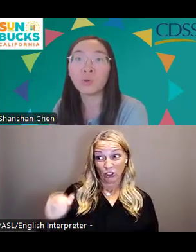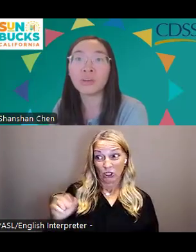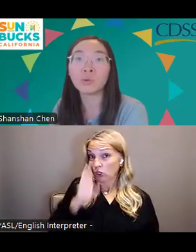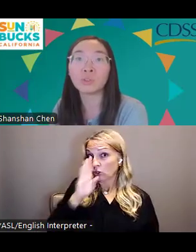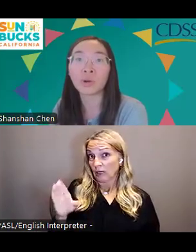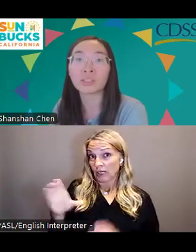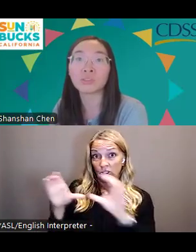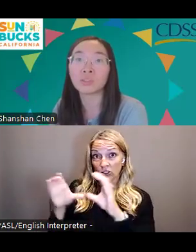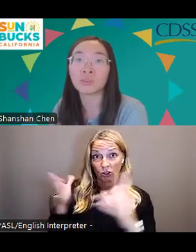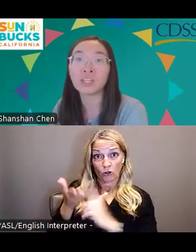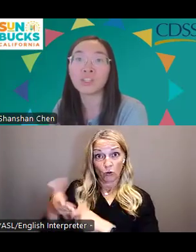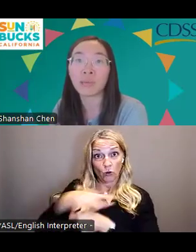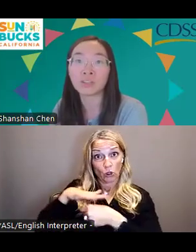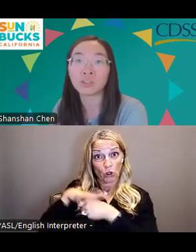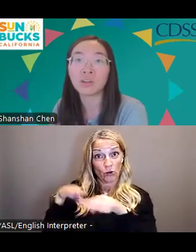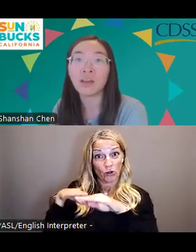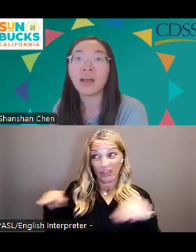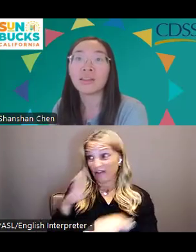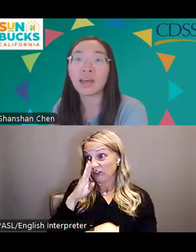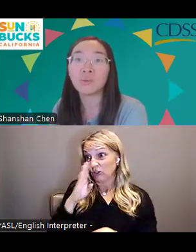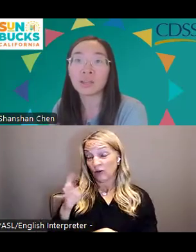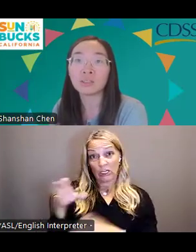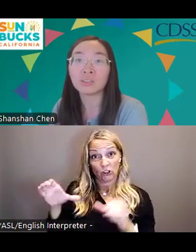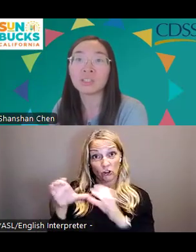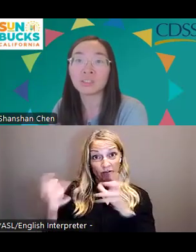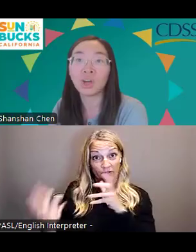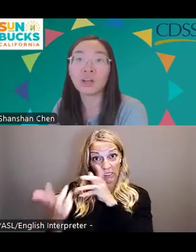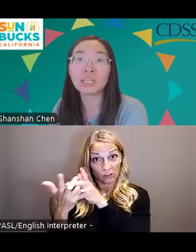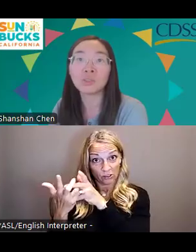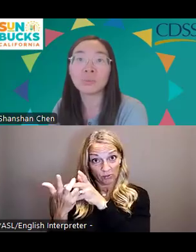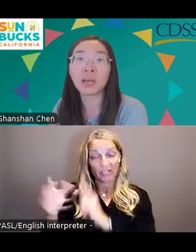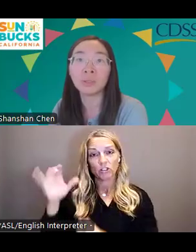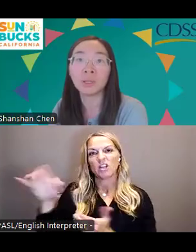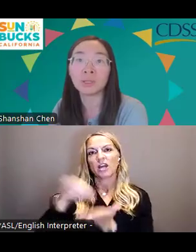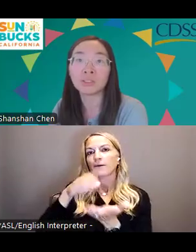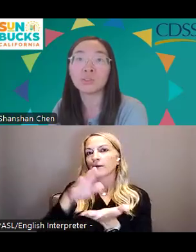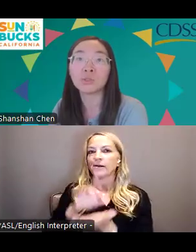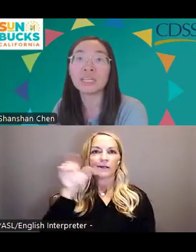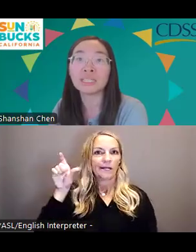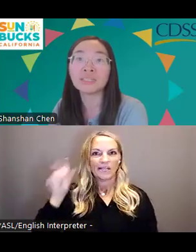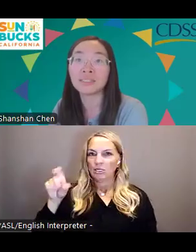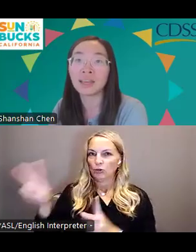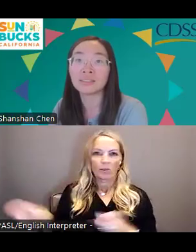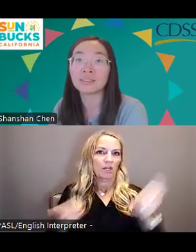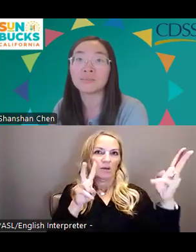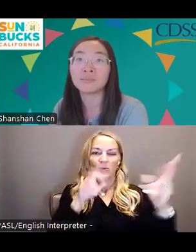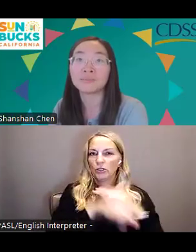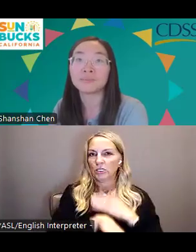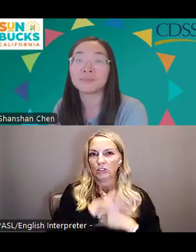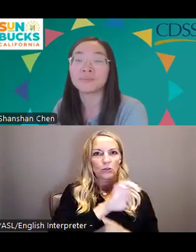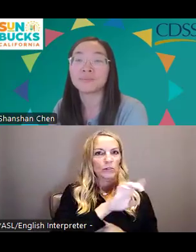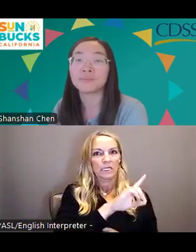a local level direct certification match, that record does not need to be uploaded to